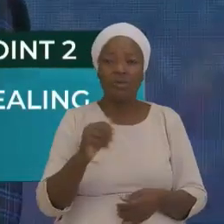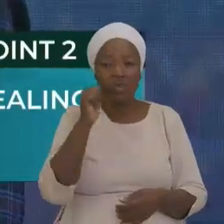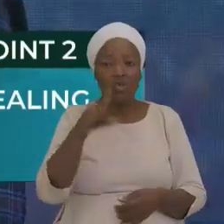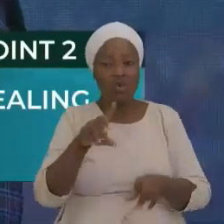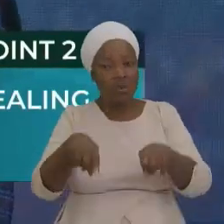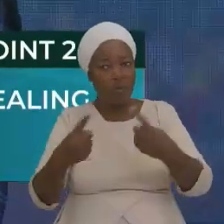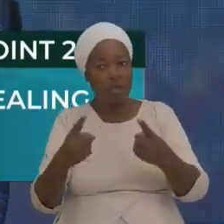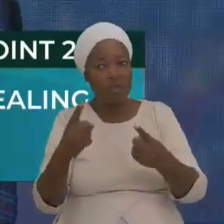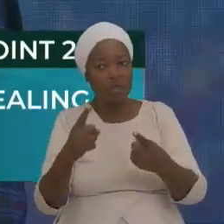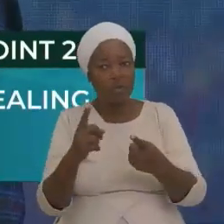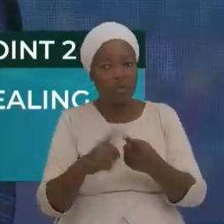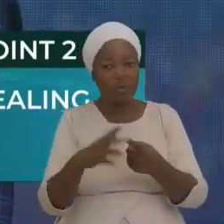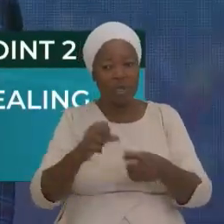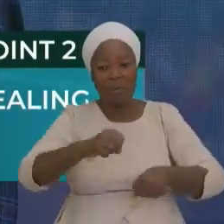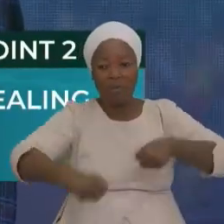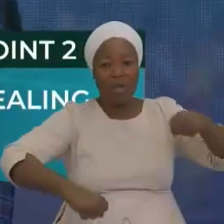the bicycle rider.